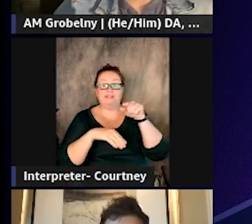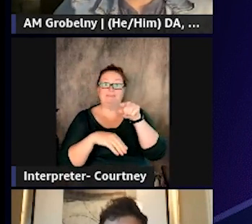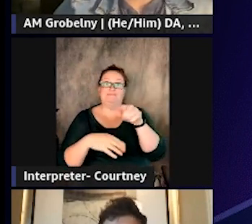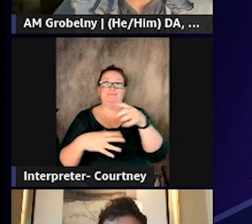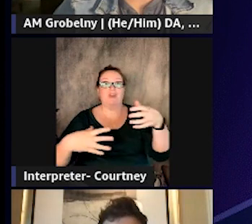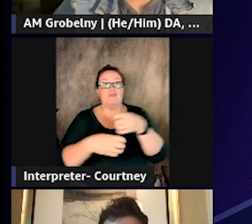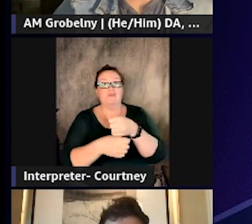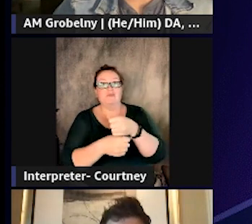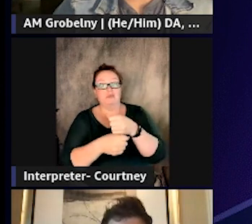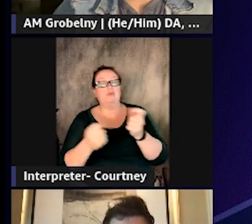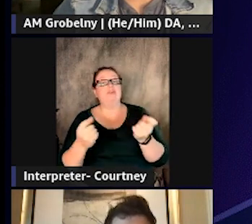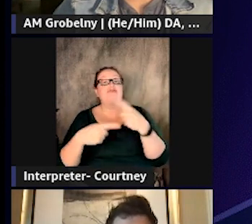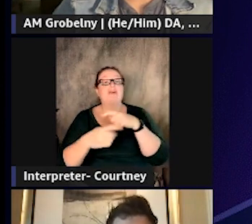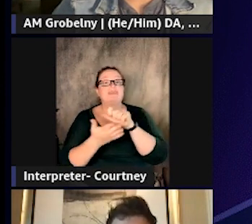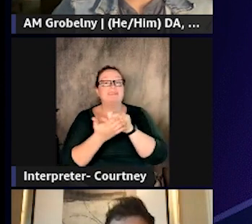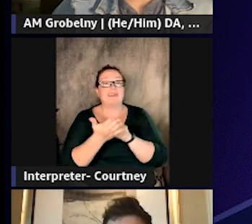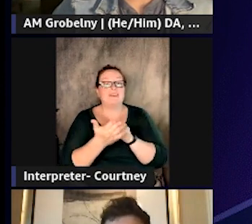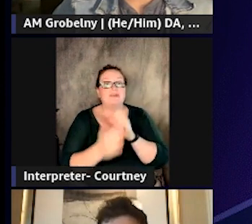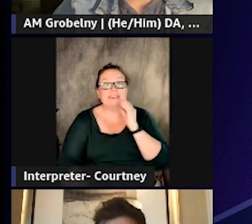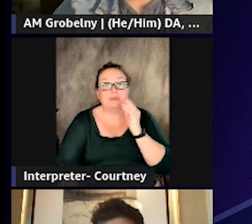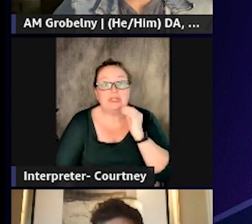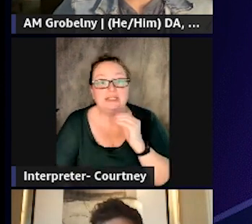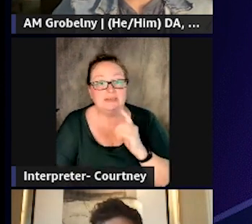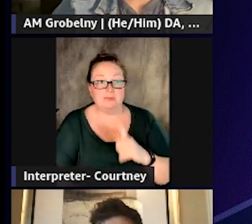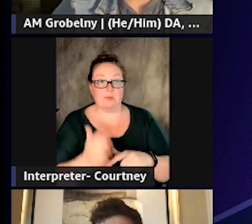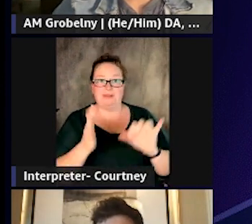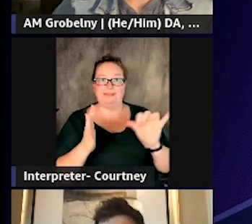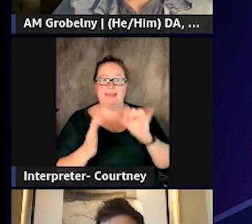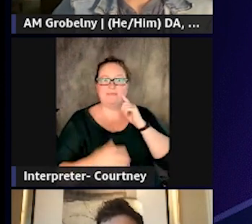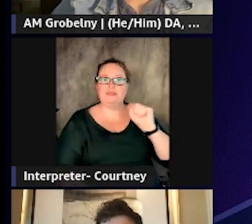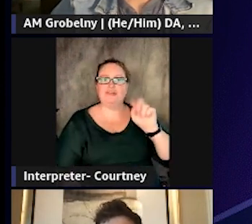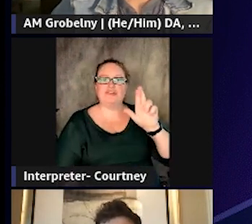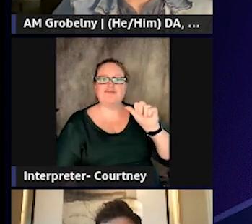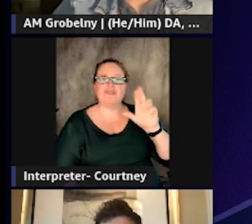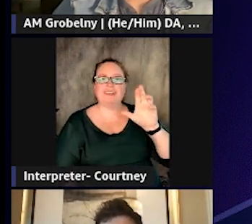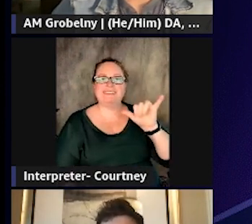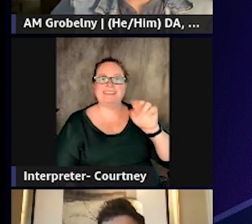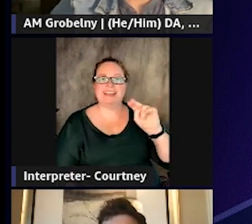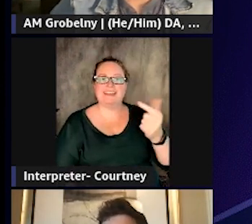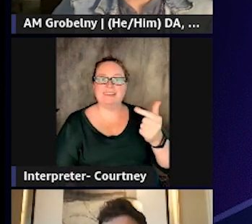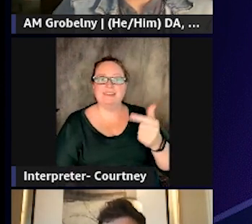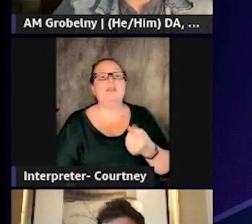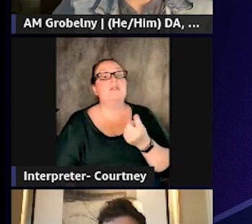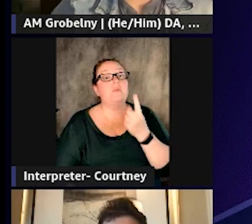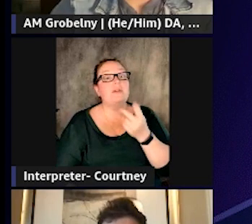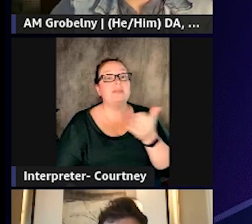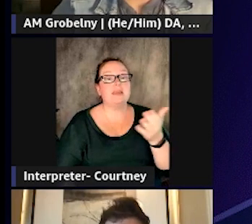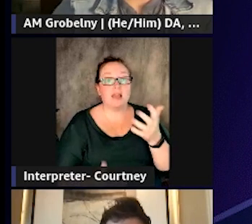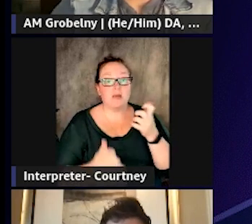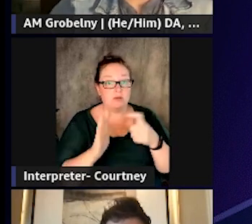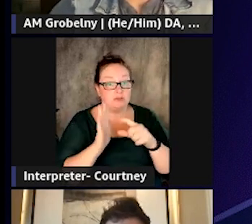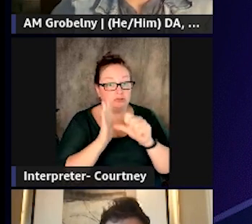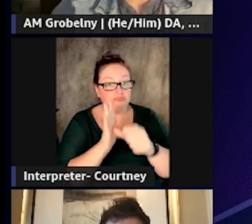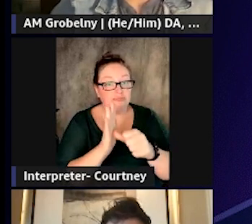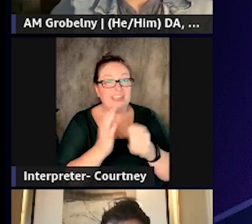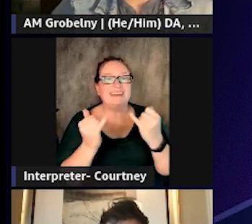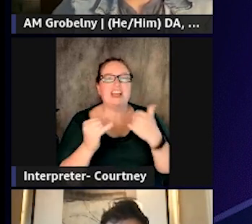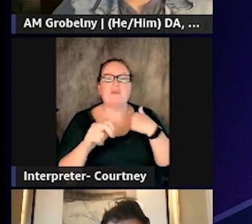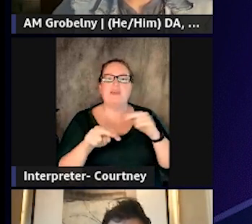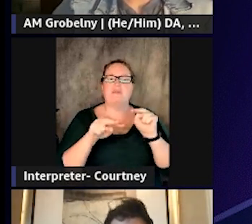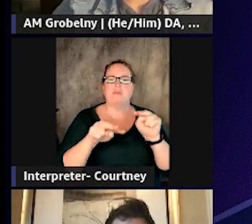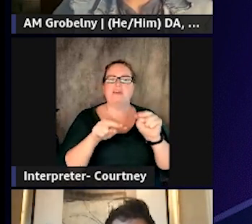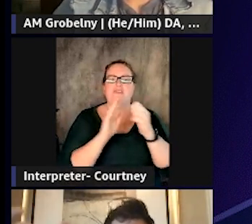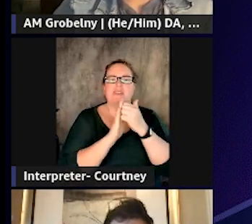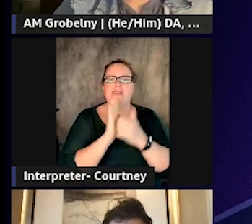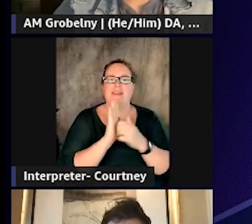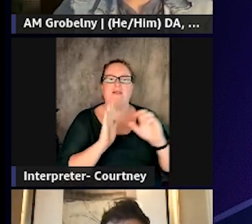the cross-account experience is like for tracing. One thing I do want to point out is we now have a monitoring account badge, which is